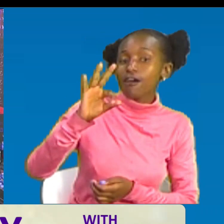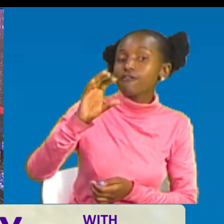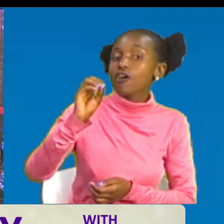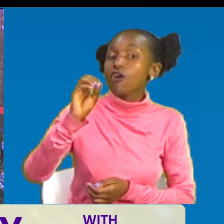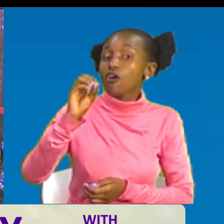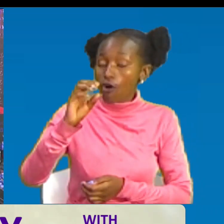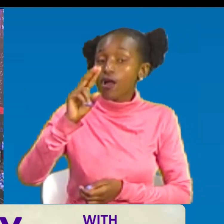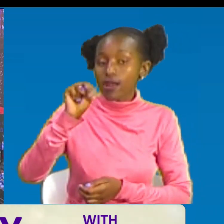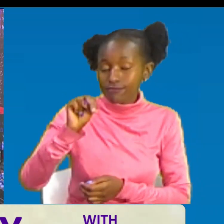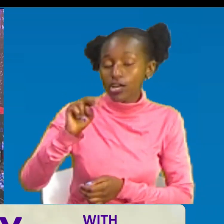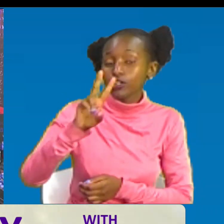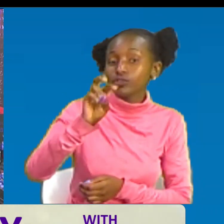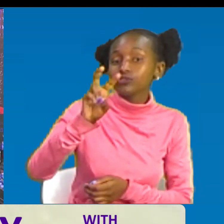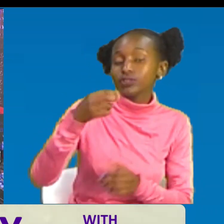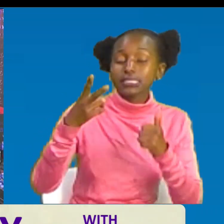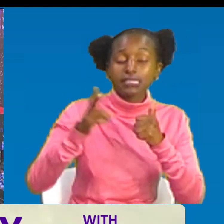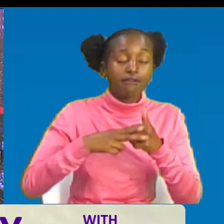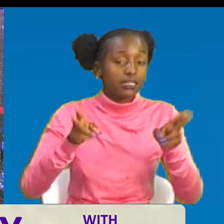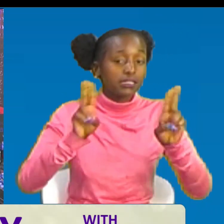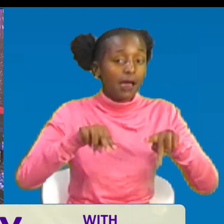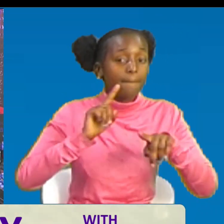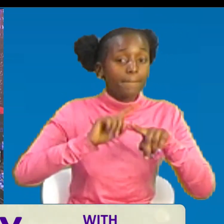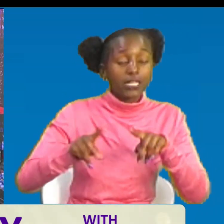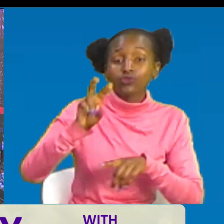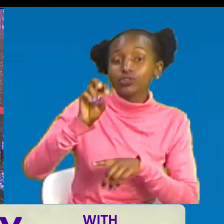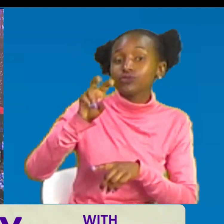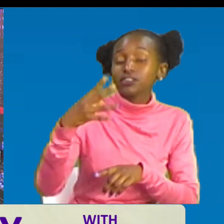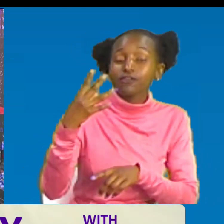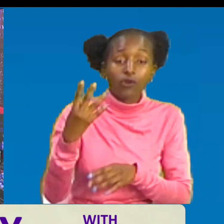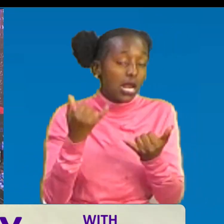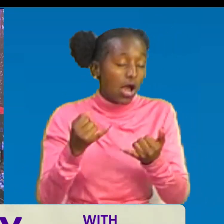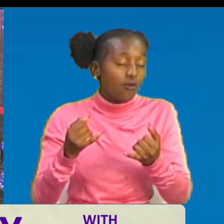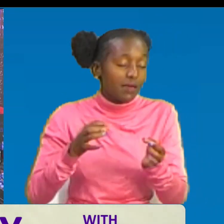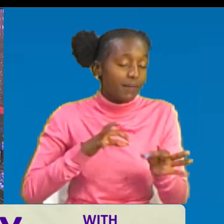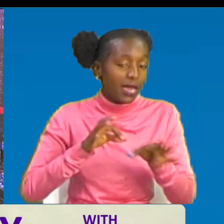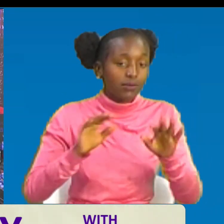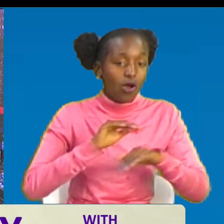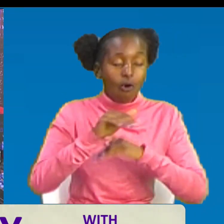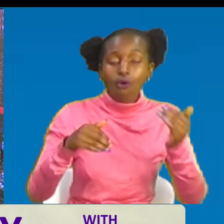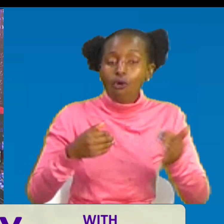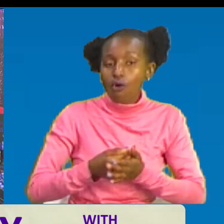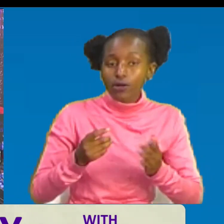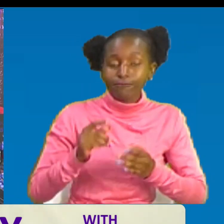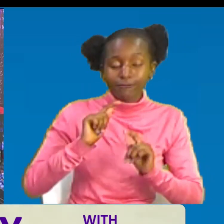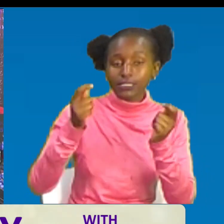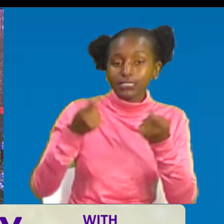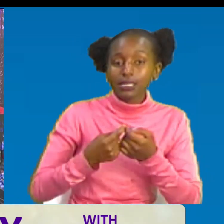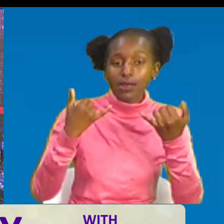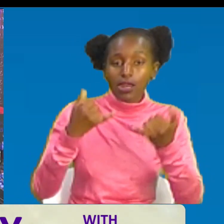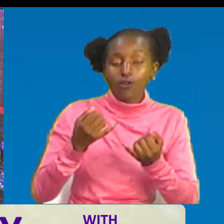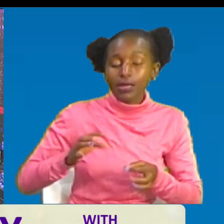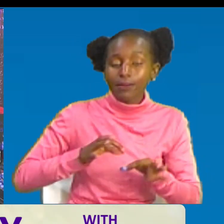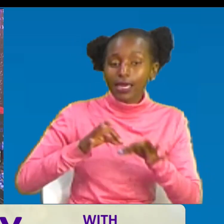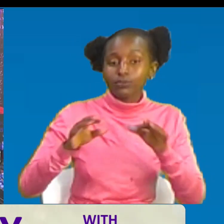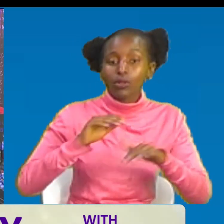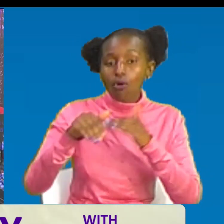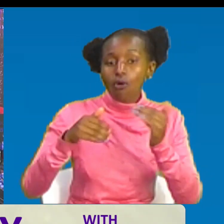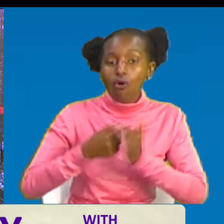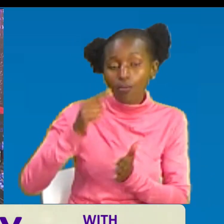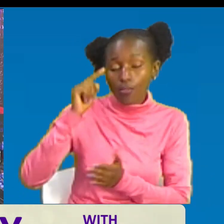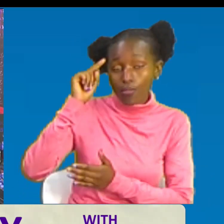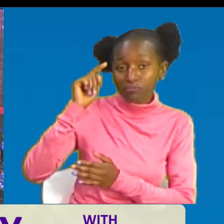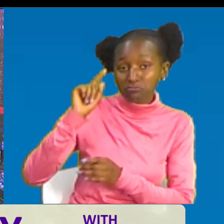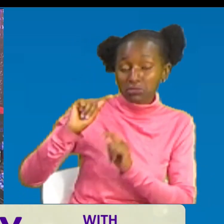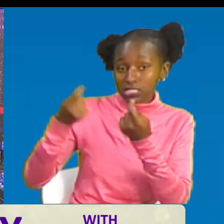is concerned. But 2024, that is the draw for you. Let me know in the comment section your thoughts and opinions. Who is most likely to walk